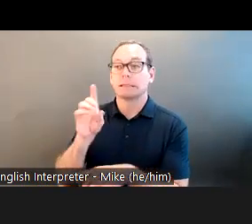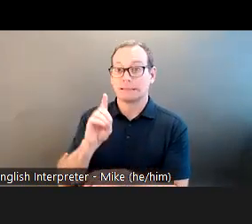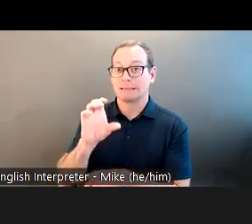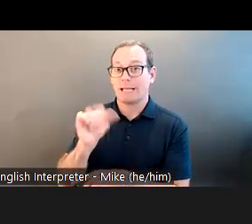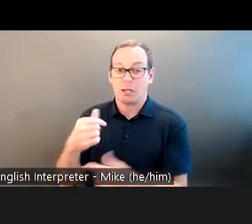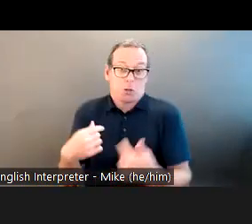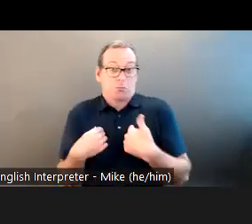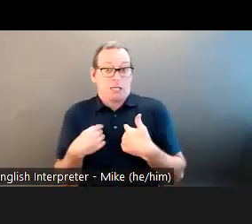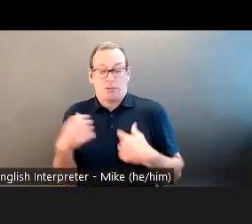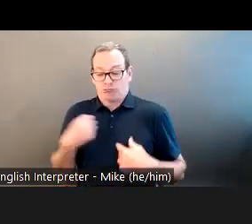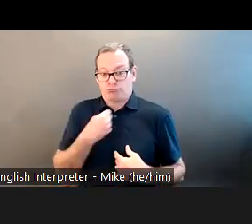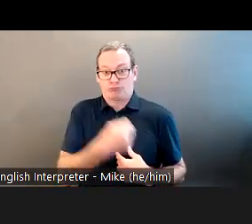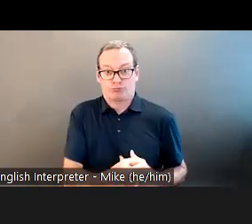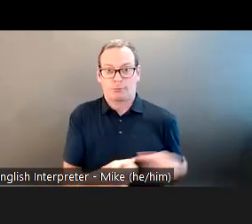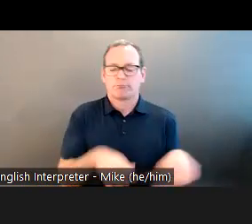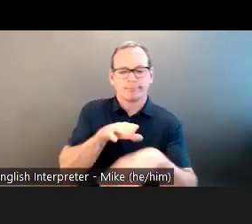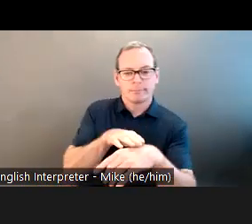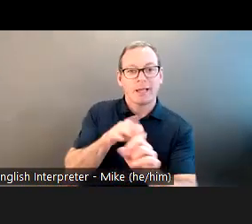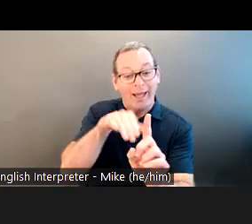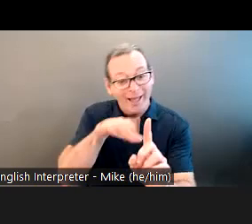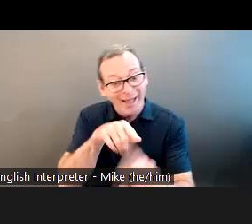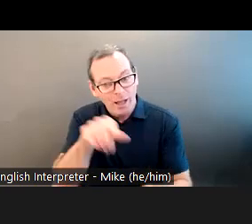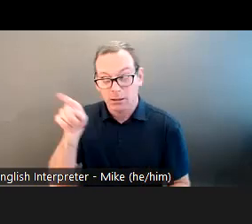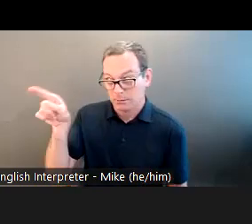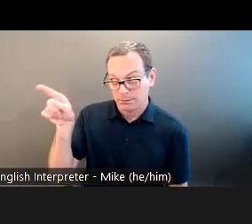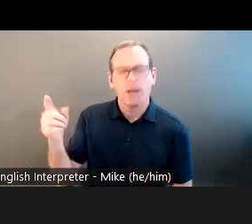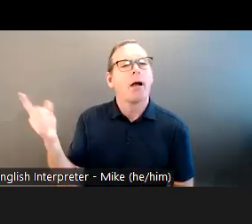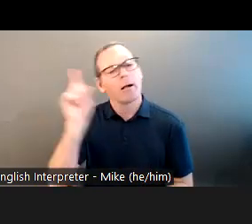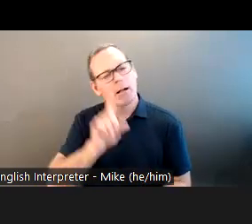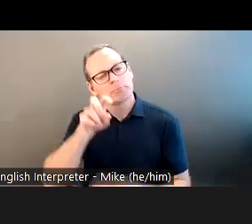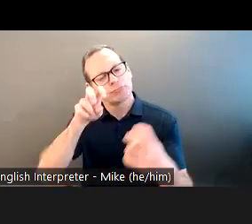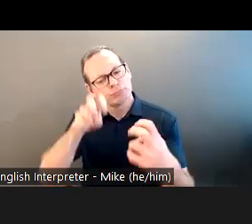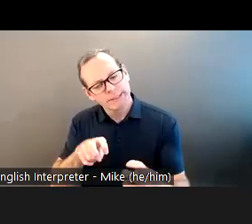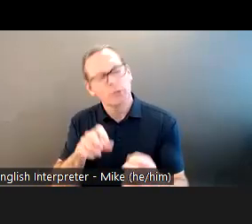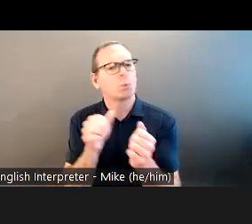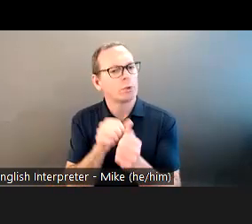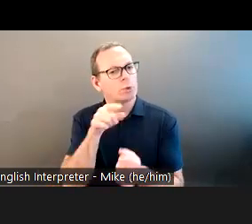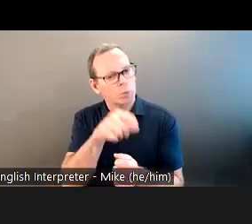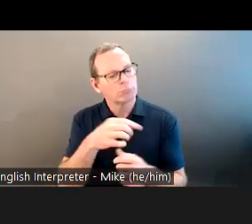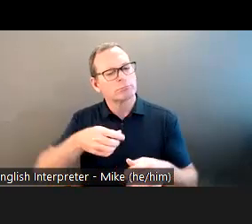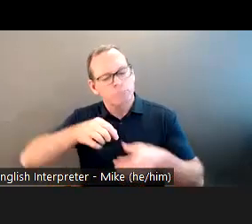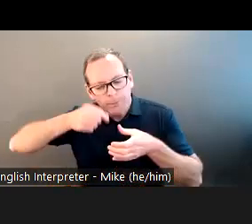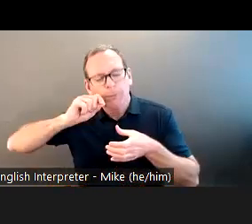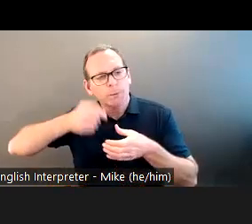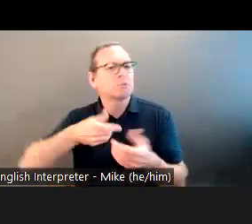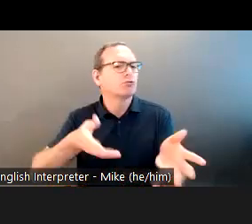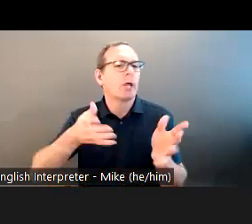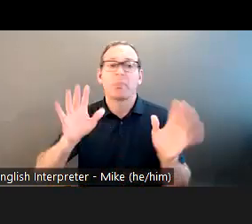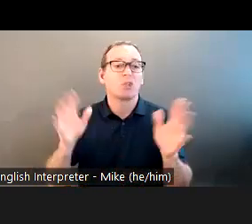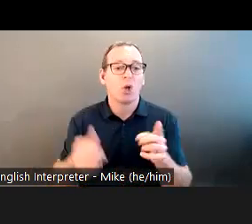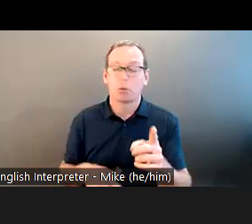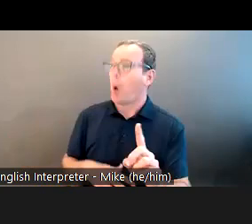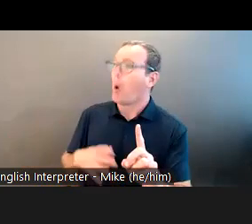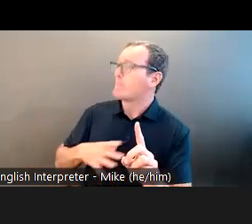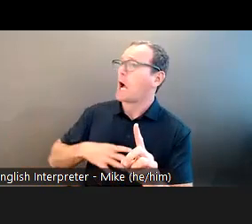as a designated capacity assessor is to give them their rights advice. So I, by law, have to explain to them exactly